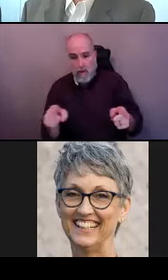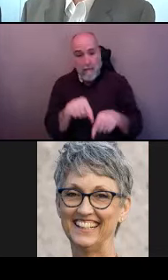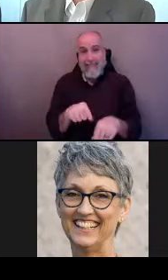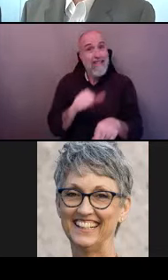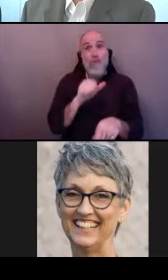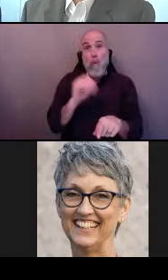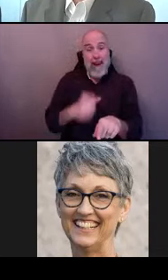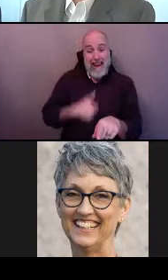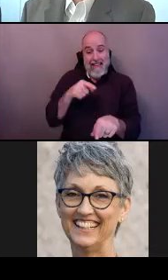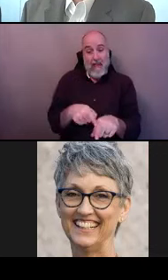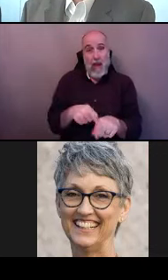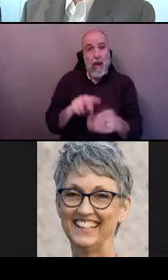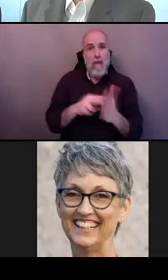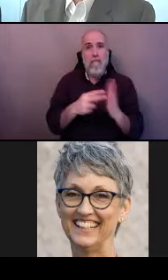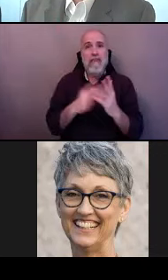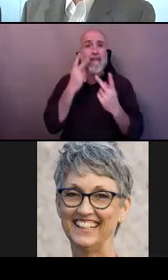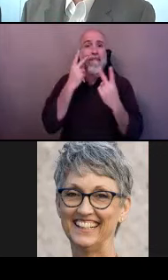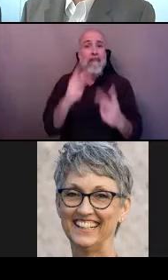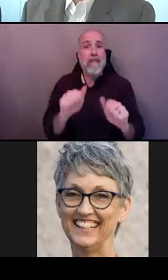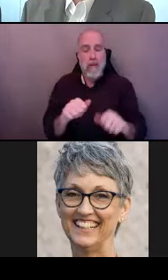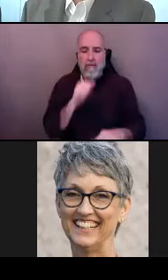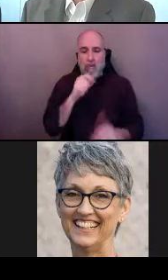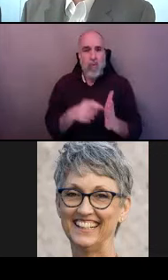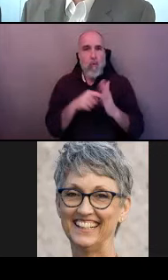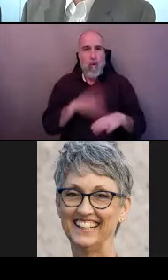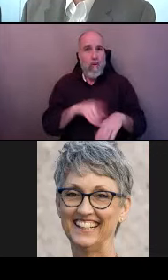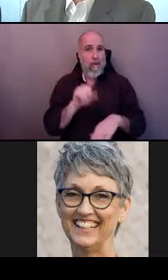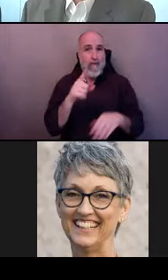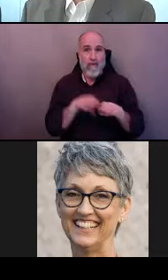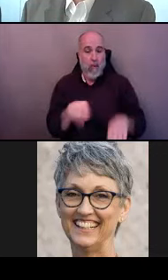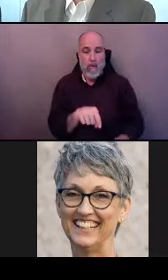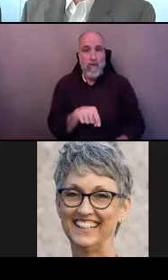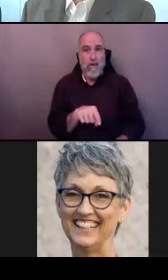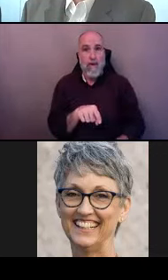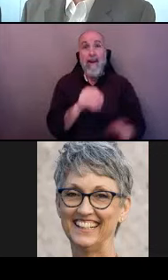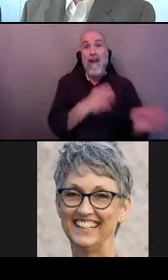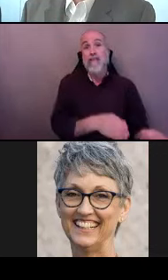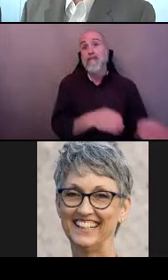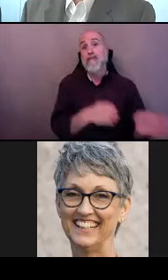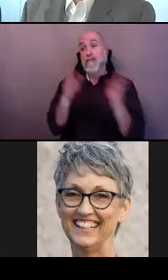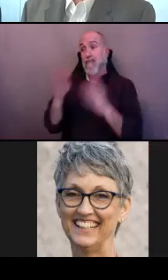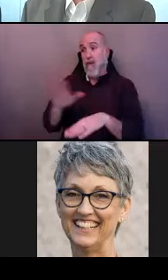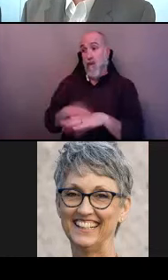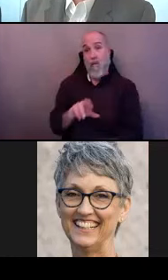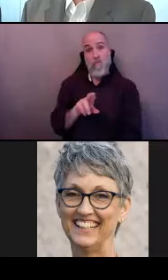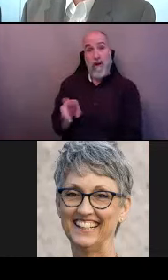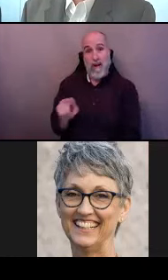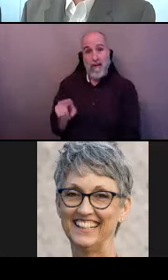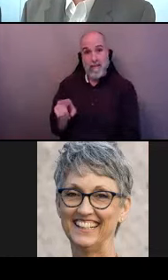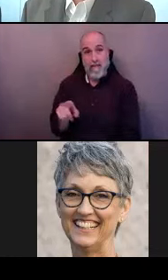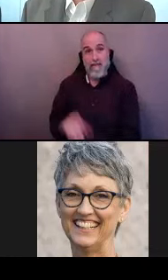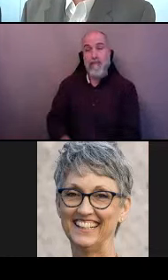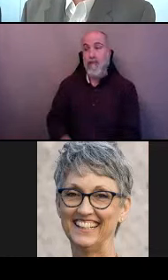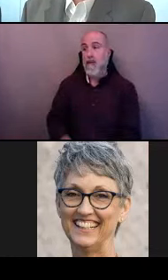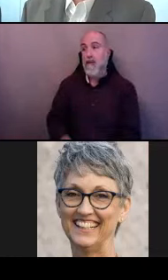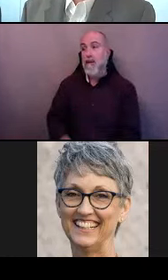visitability does not need to be provided on that first floor. However, looking at the floor plan on the right,